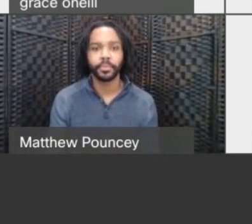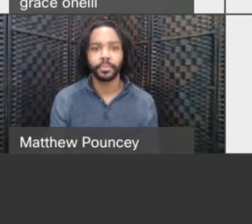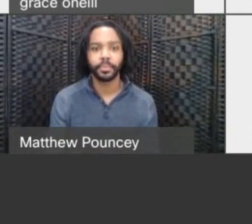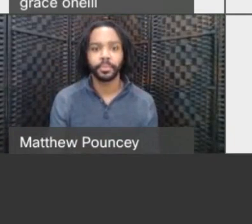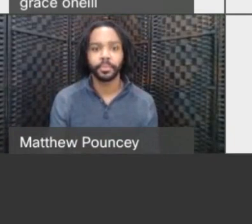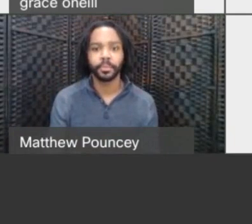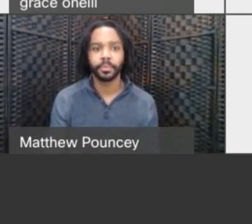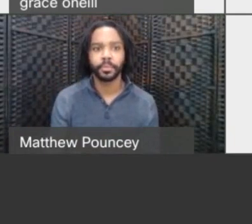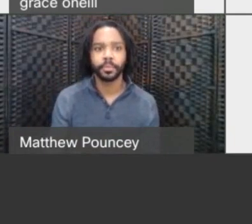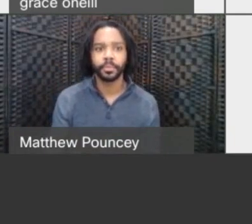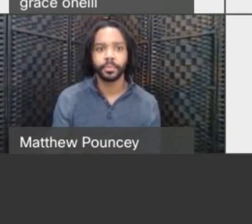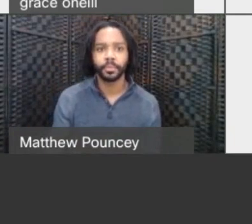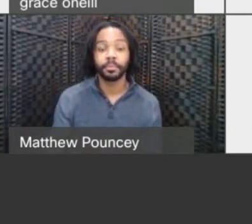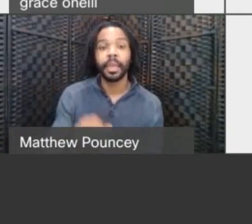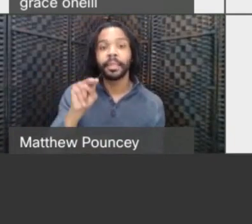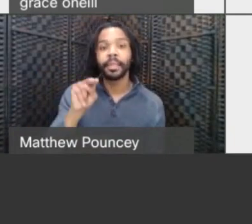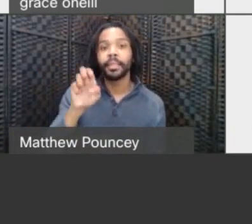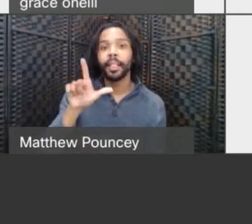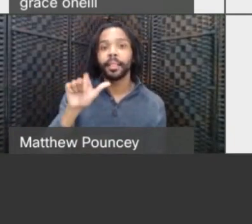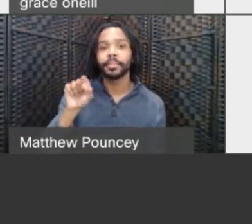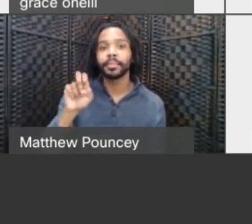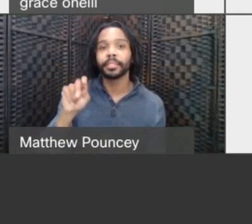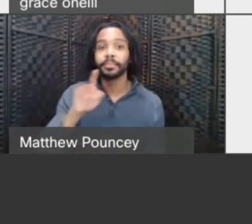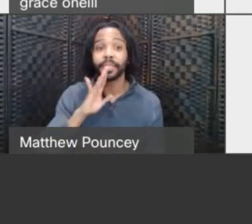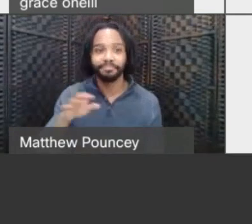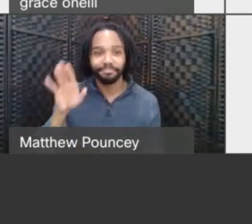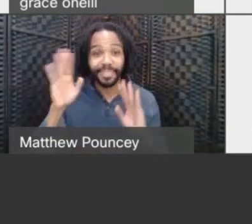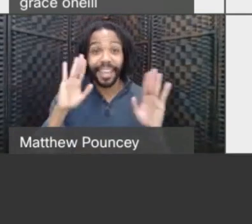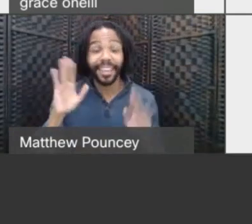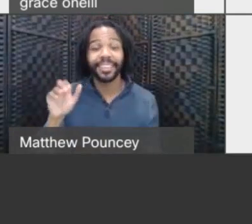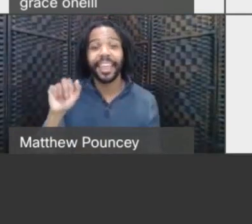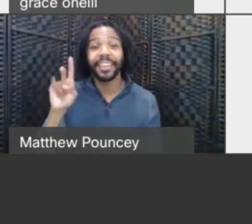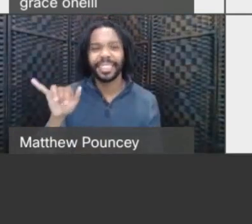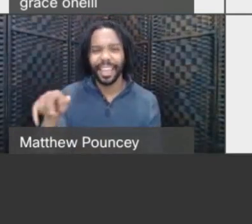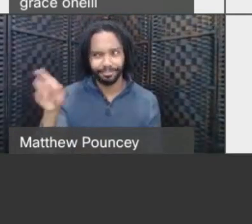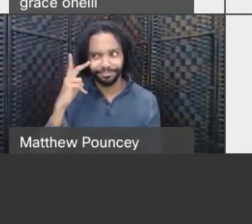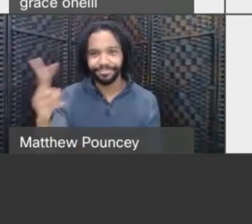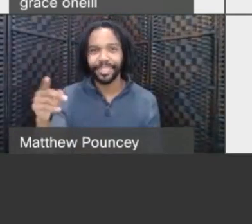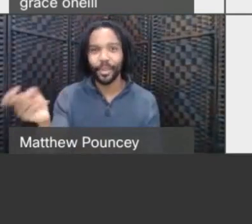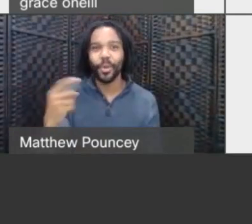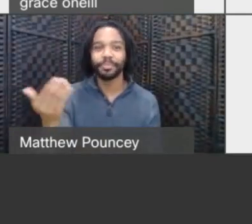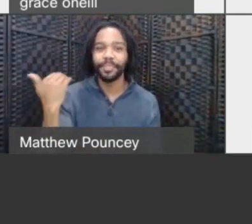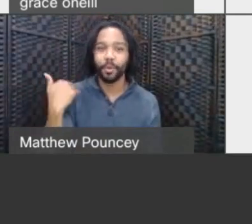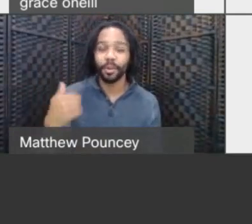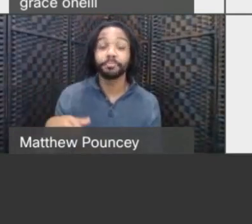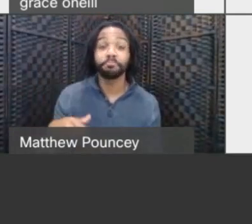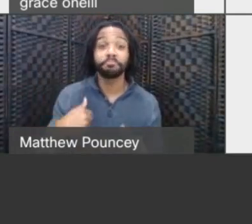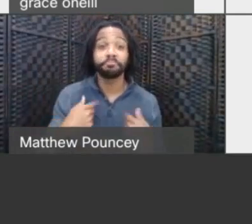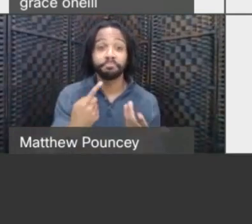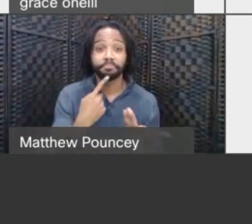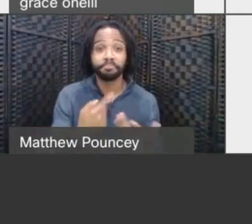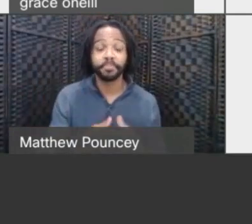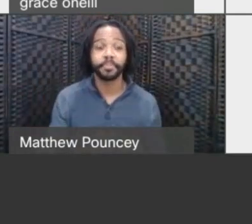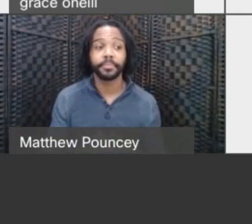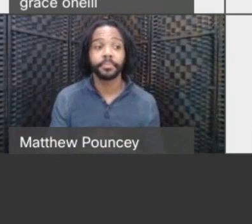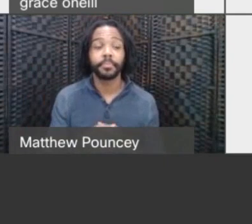Hi, Director Reese. So that is a question that has come up before, and what I can say is,